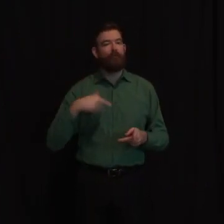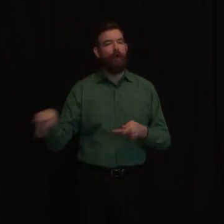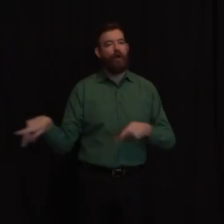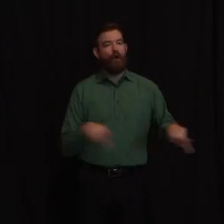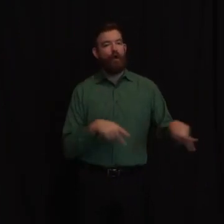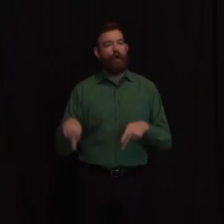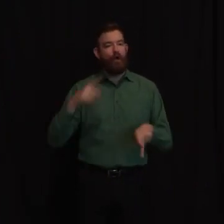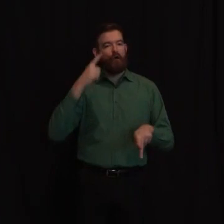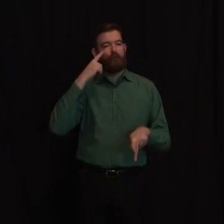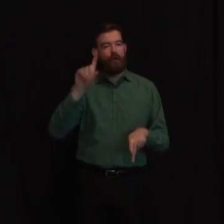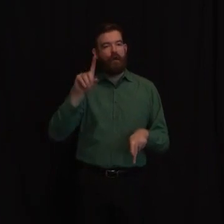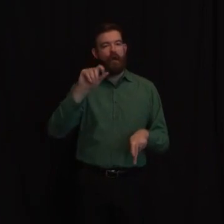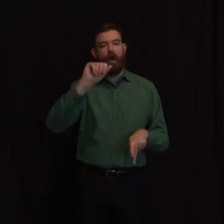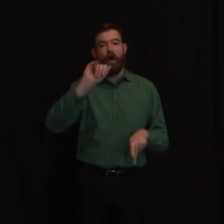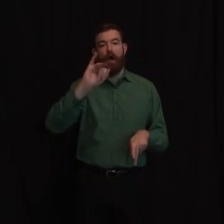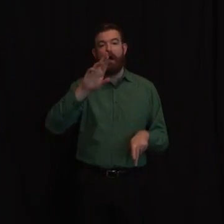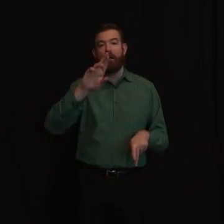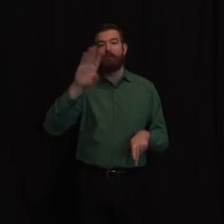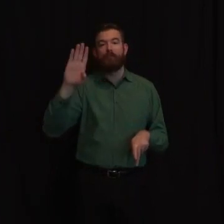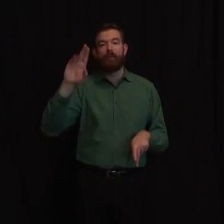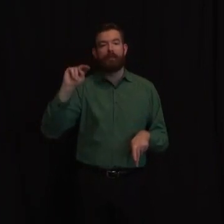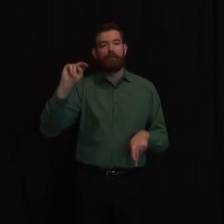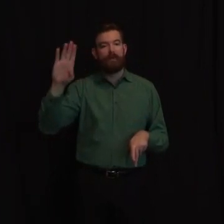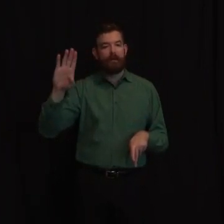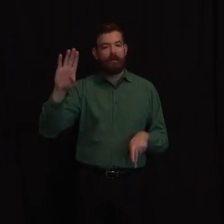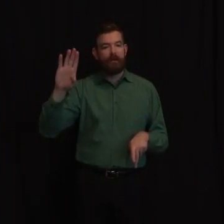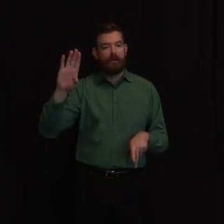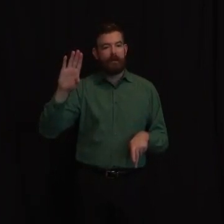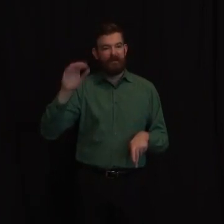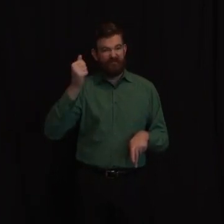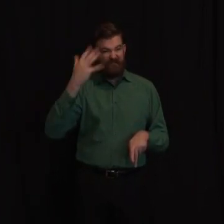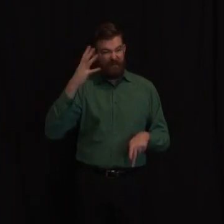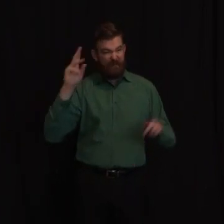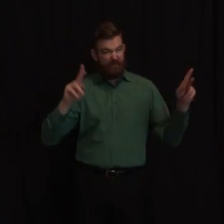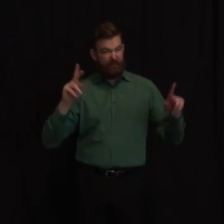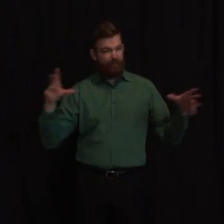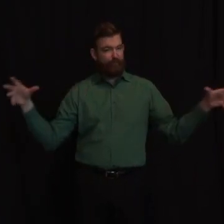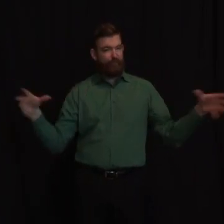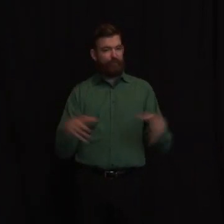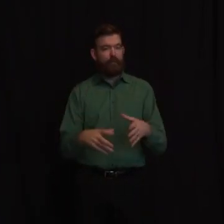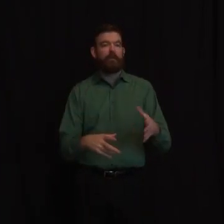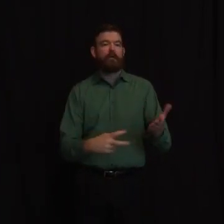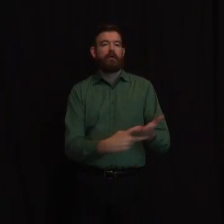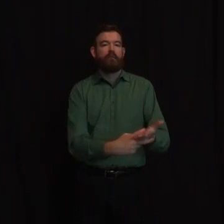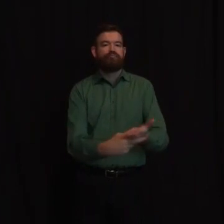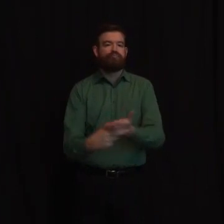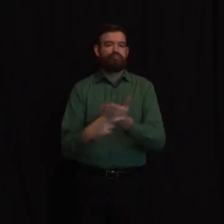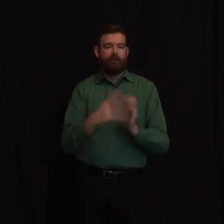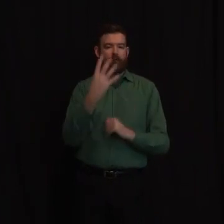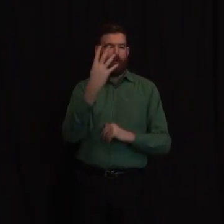people were having a party and were, I think they ultimately cited 4 subjects for being in violation.